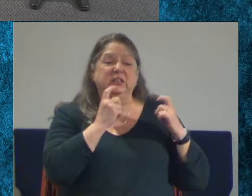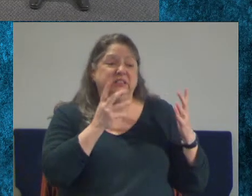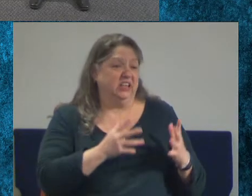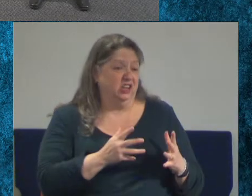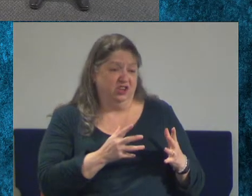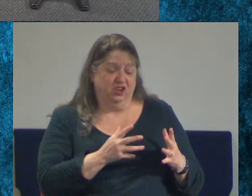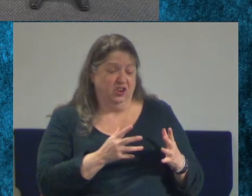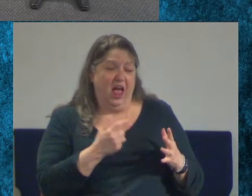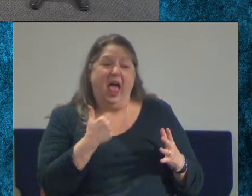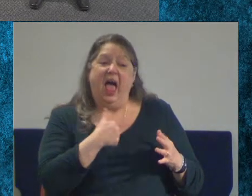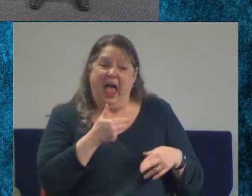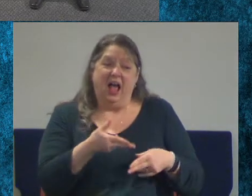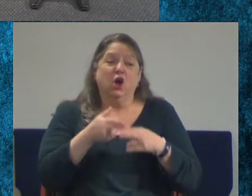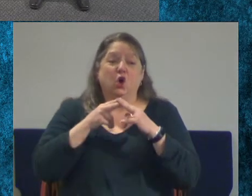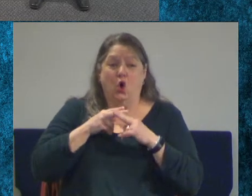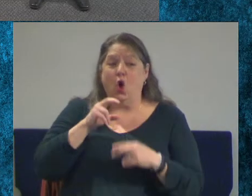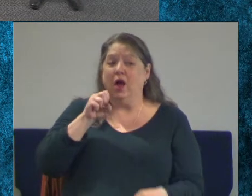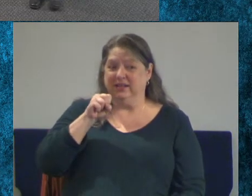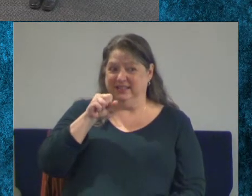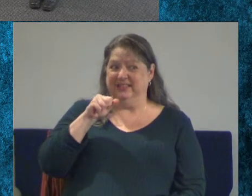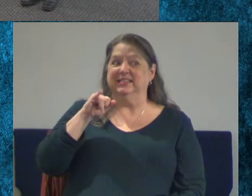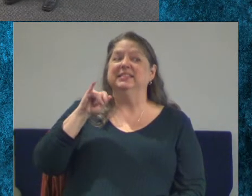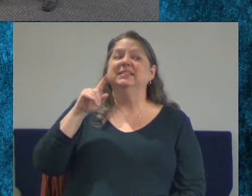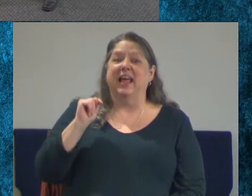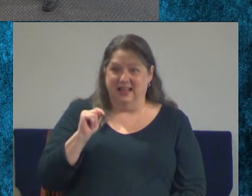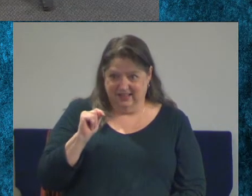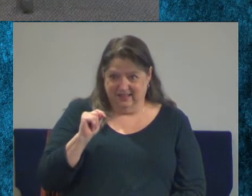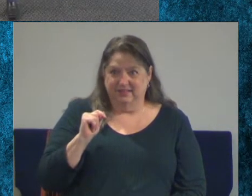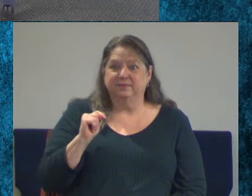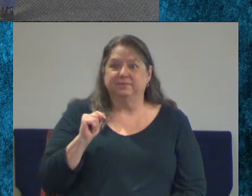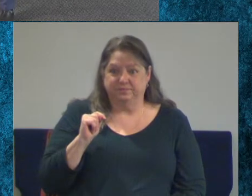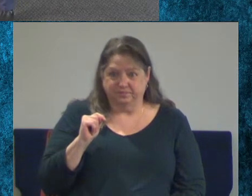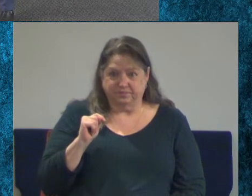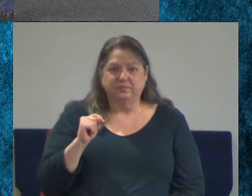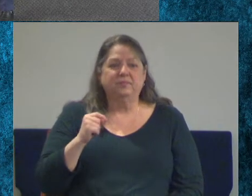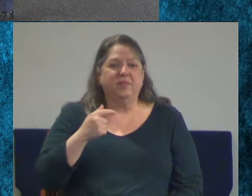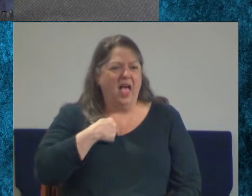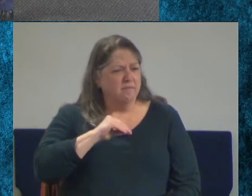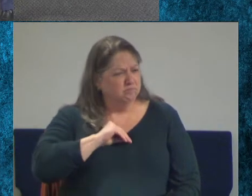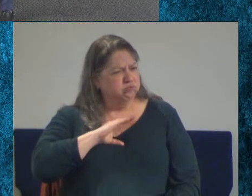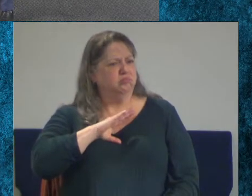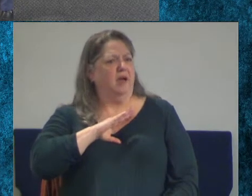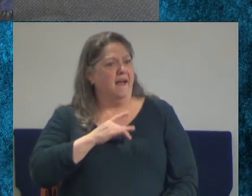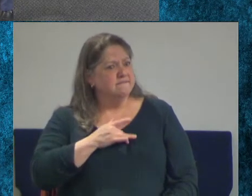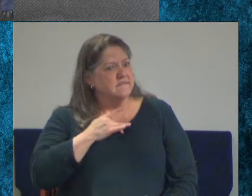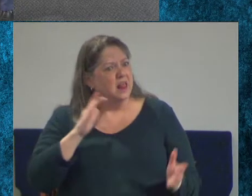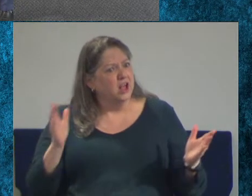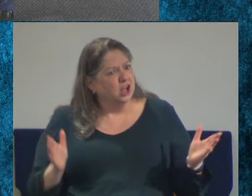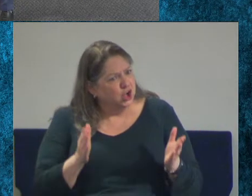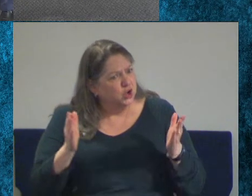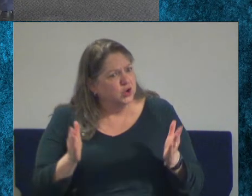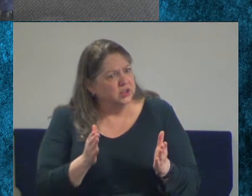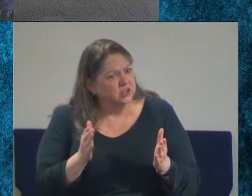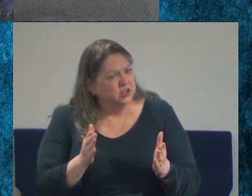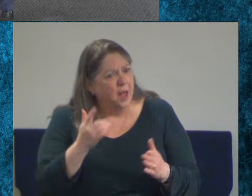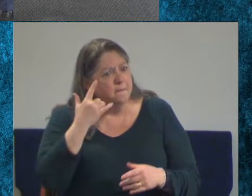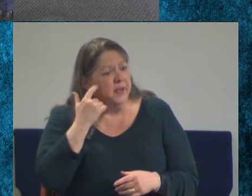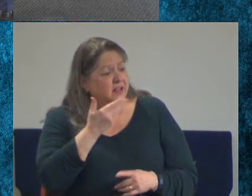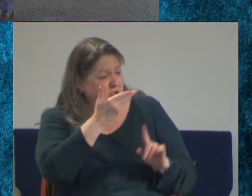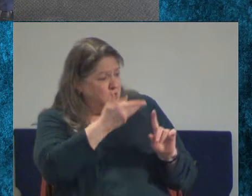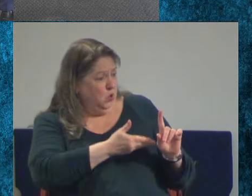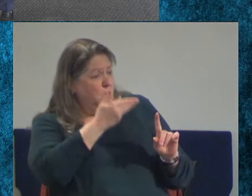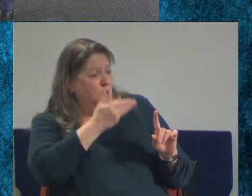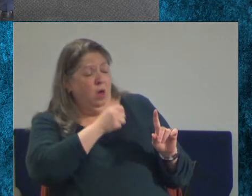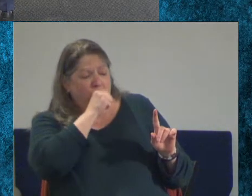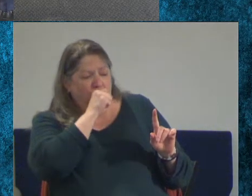make in life. And so Paul says, you know, I'm encouraged. I'm thankful because of your love for all the saints.